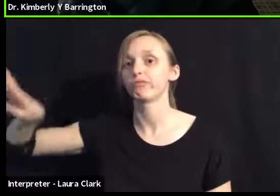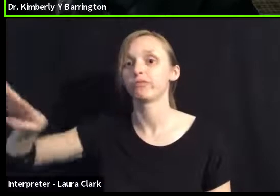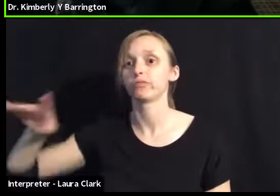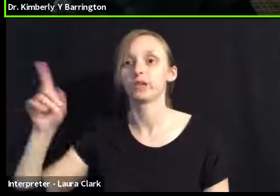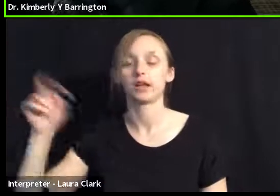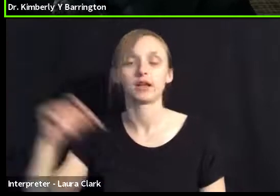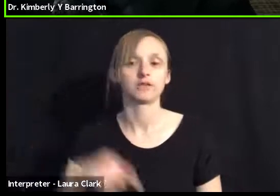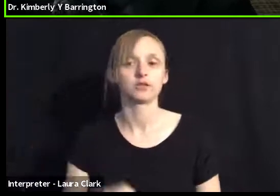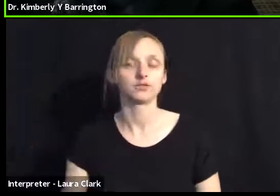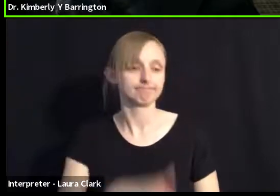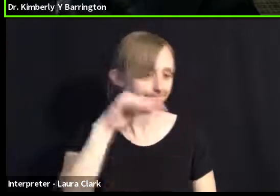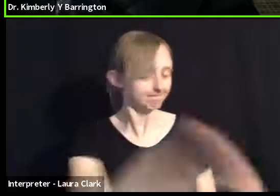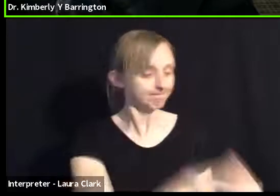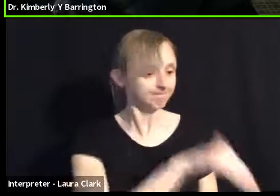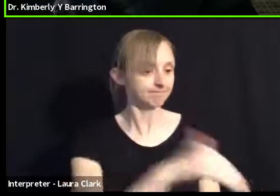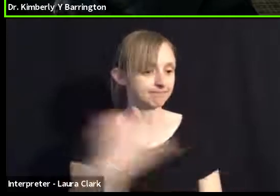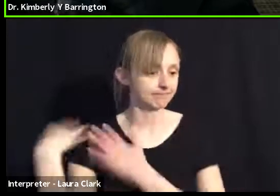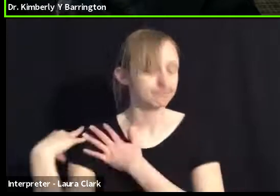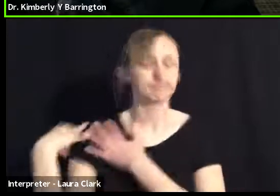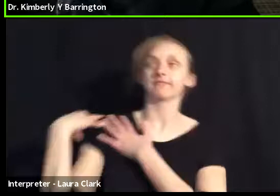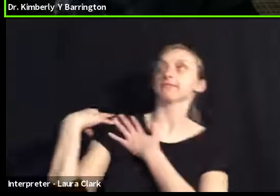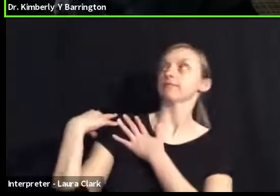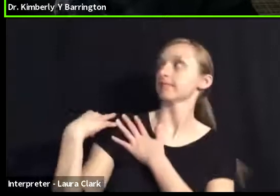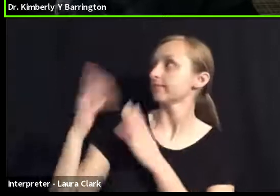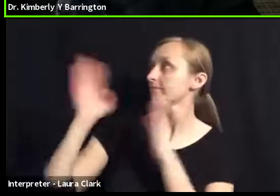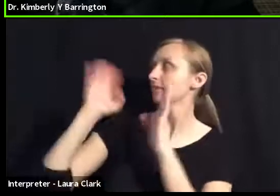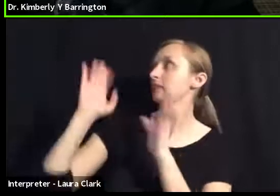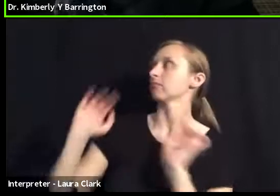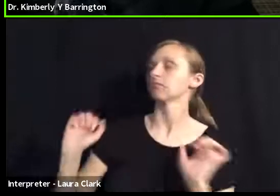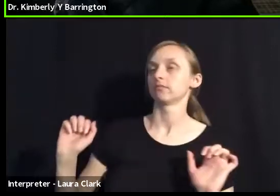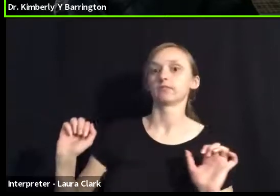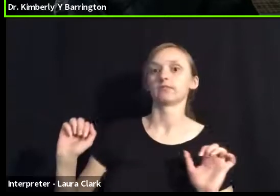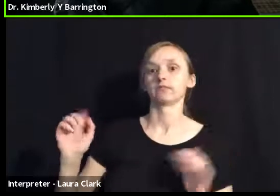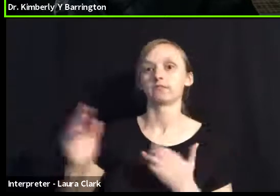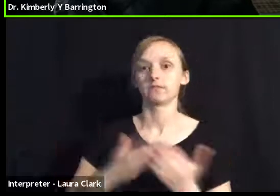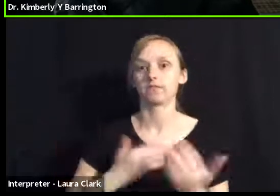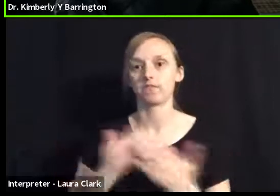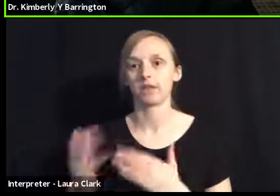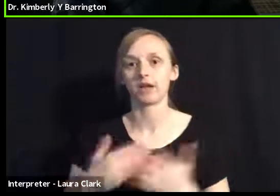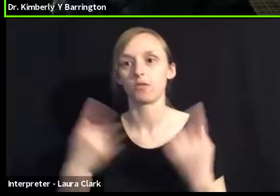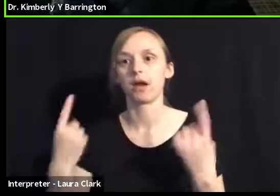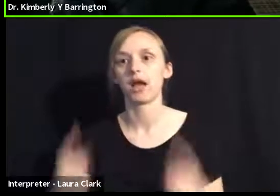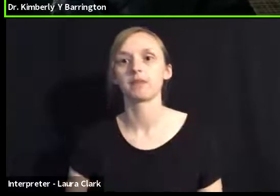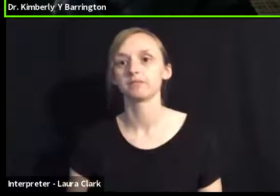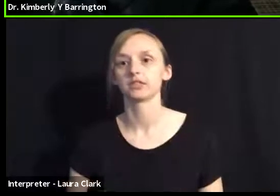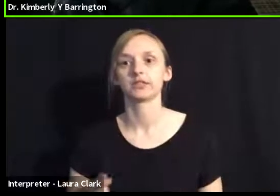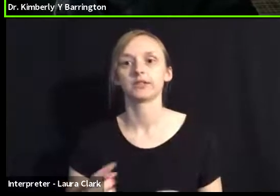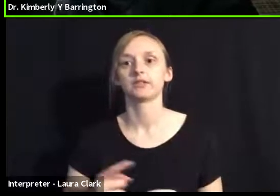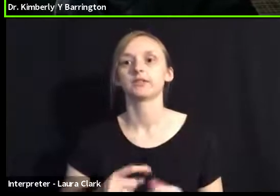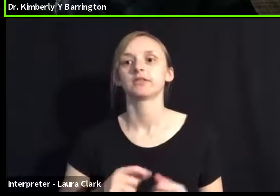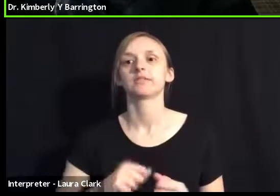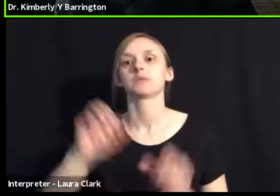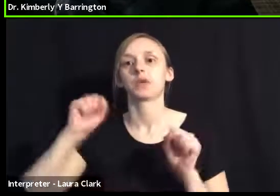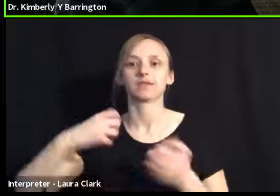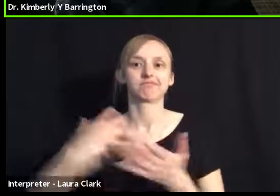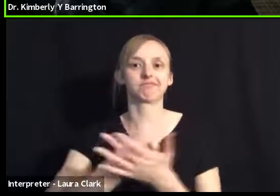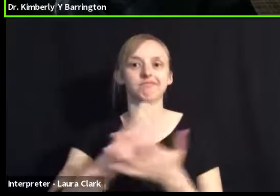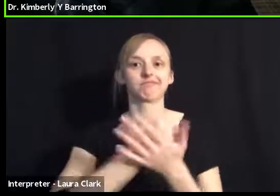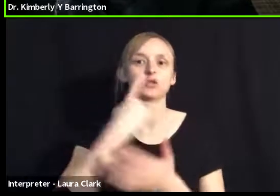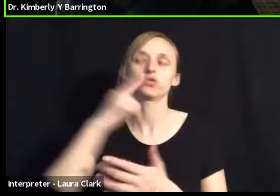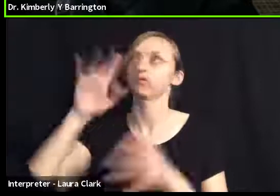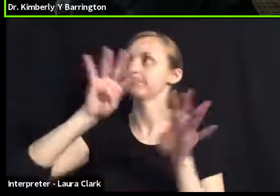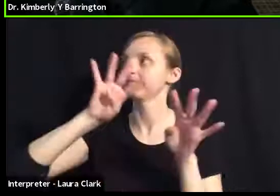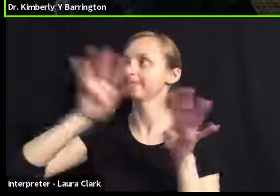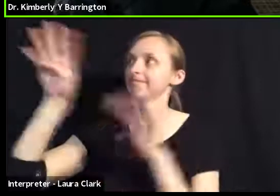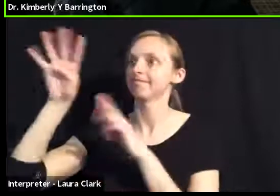arrest our attention. Just know that no matter what you go through, God uses it all for his glory. He